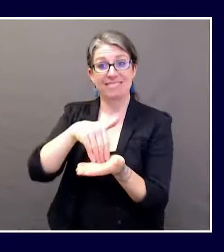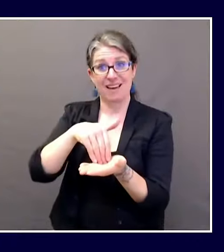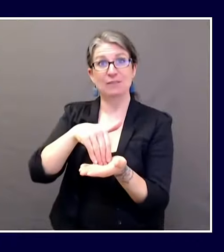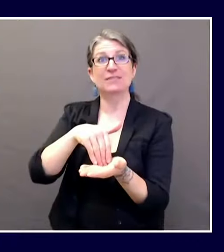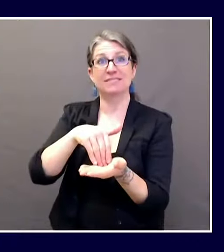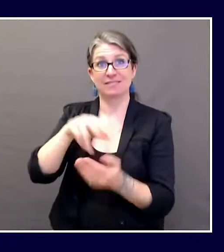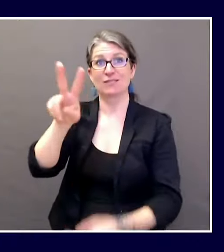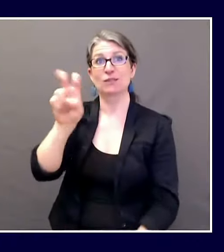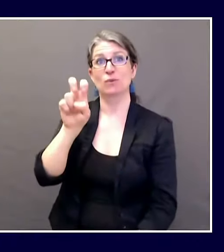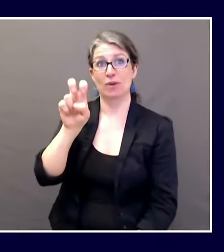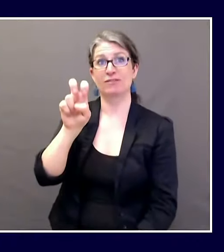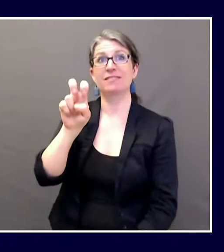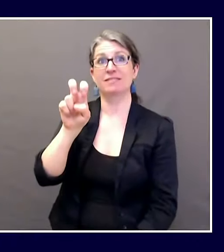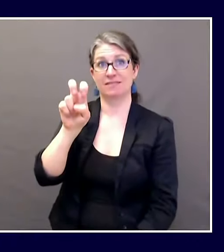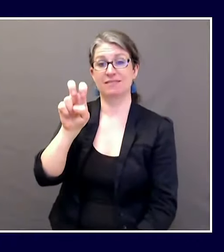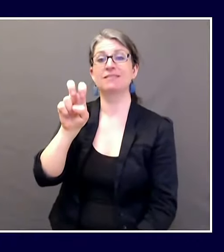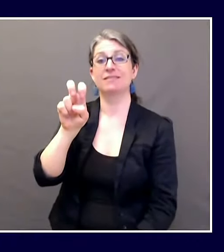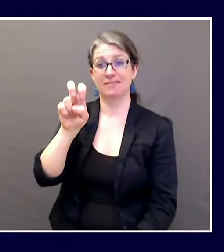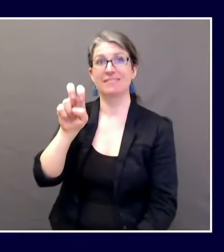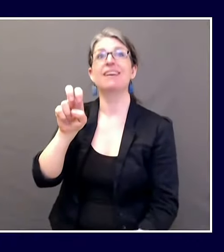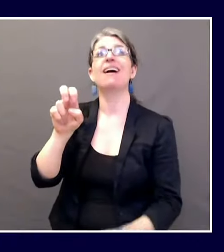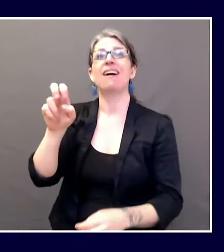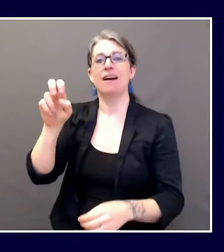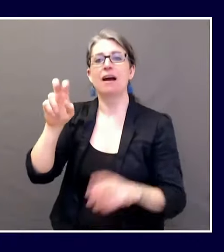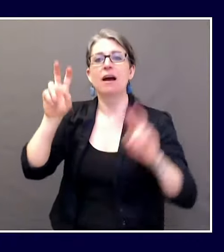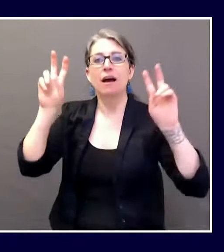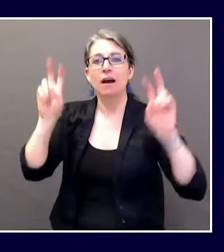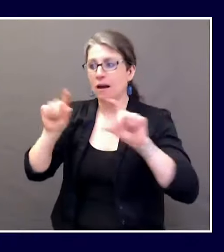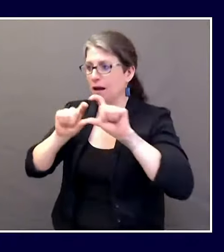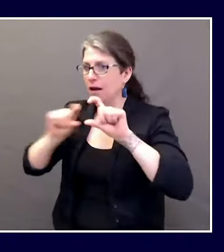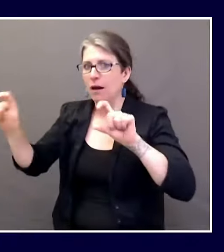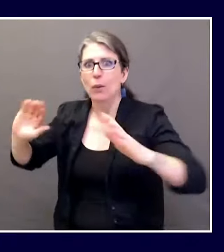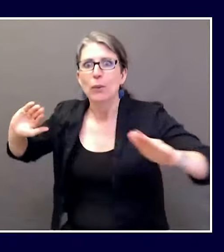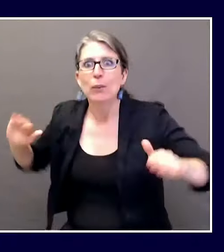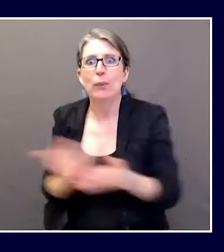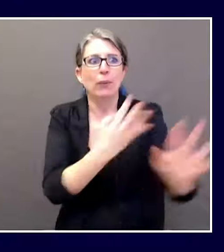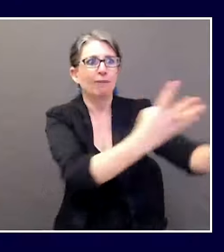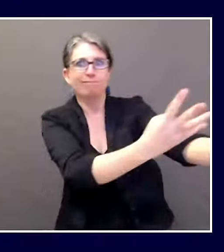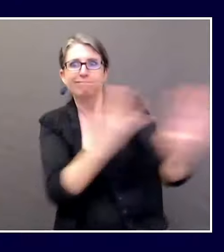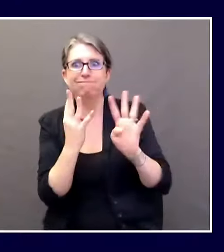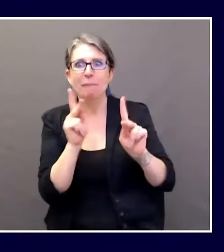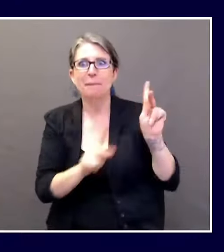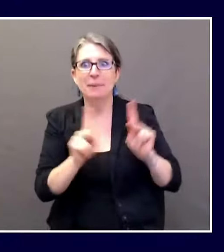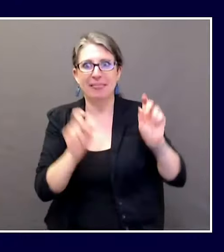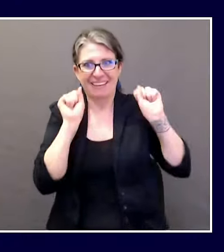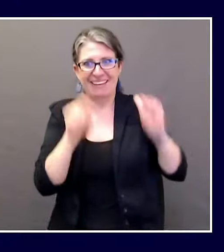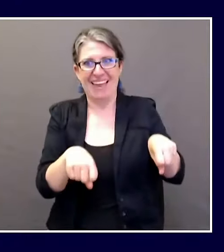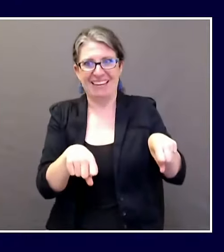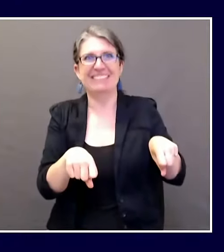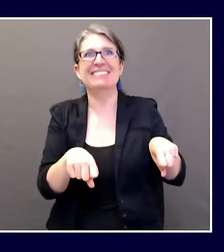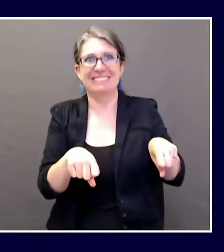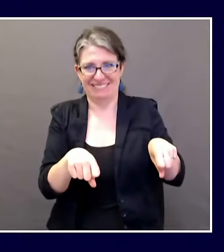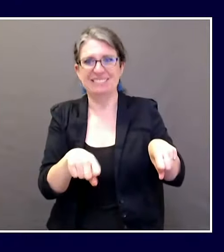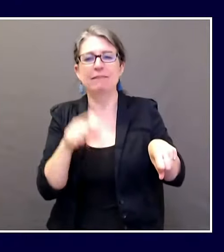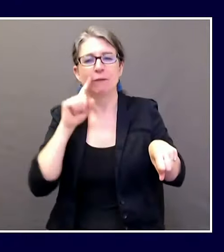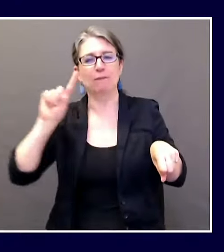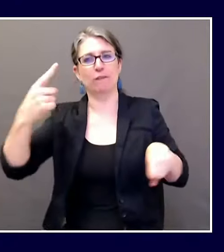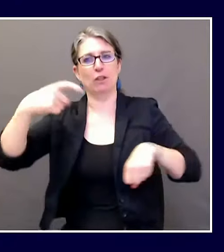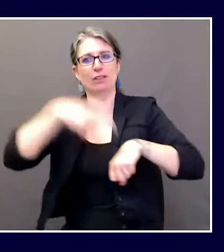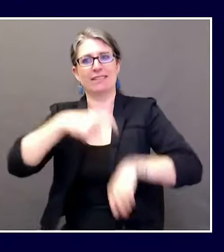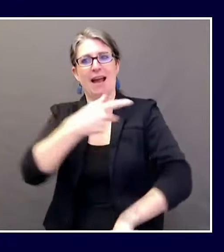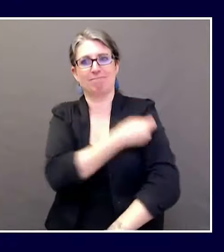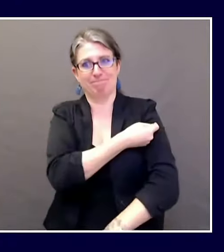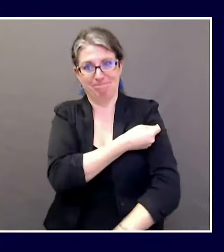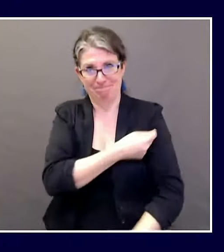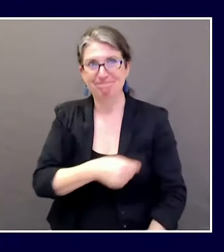45,200 first doses of COVID-19 vaccine for our allocation next week.